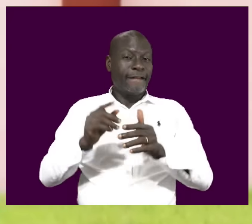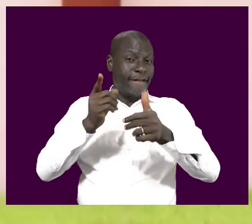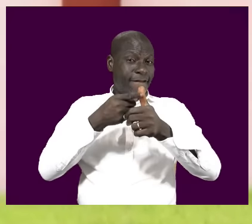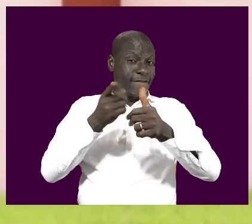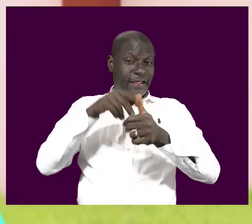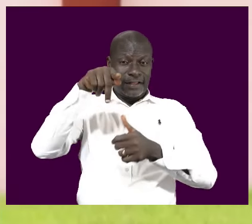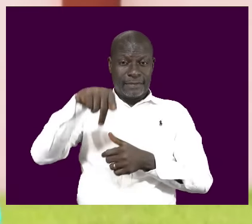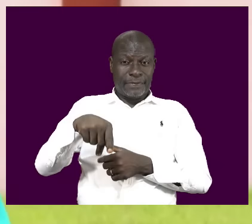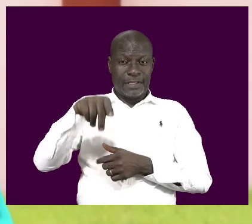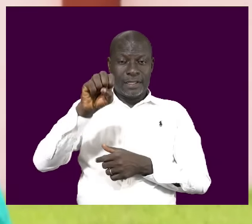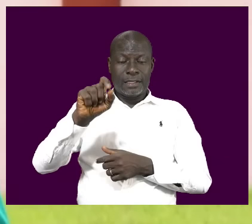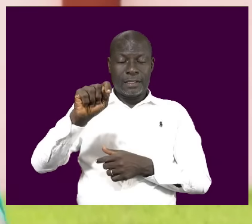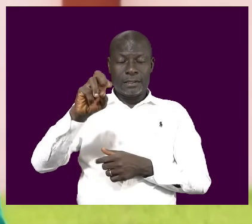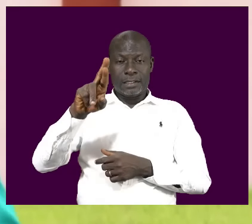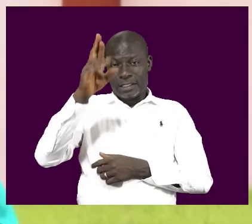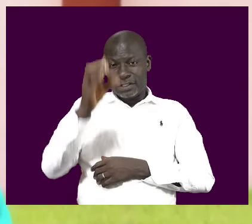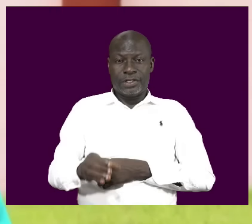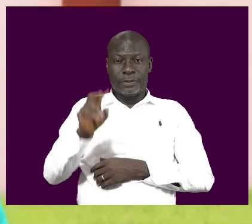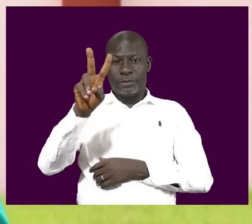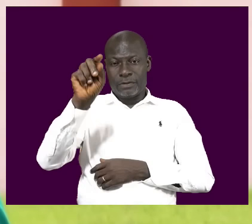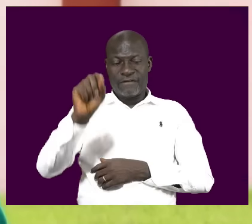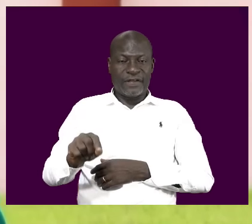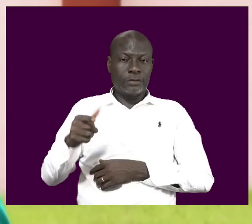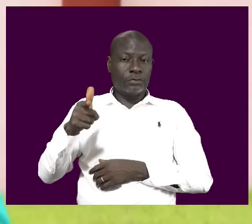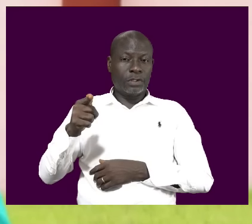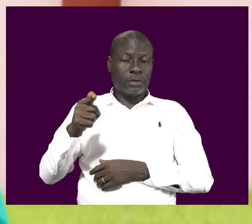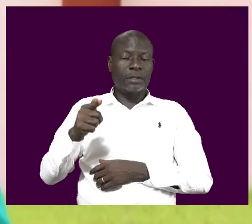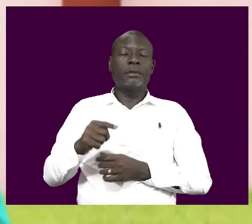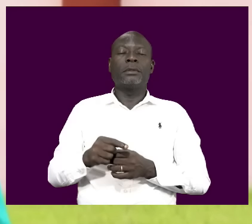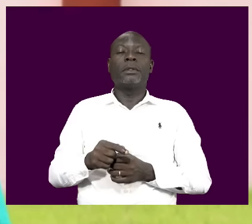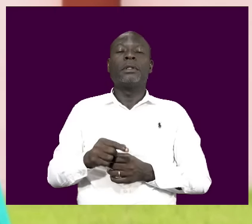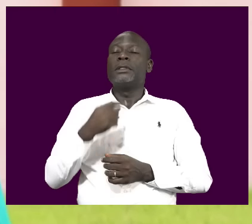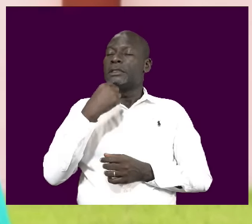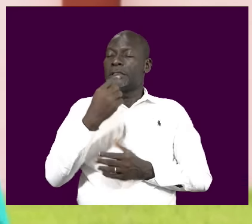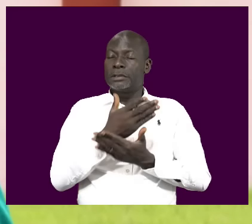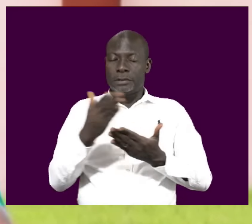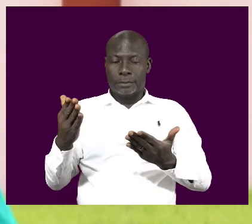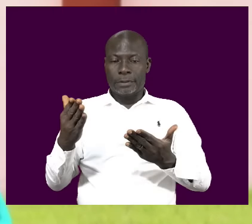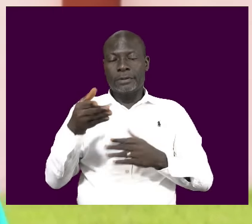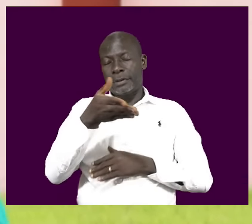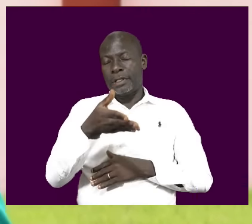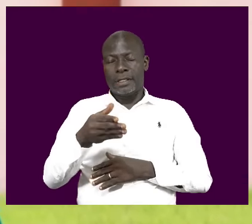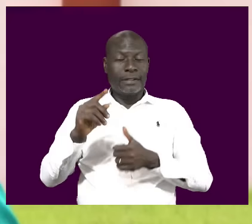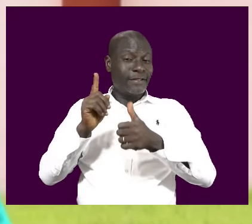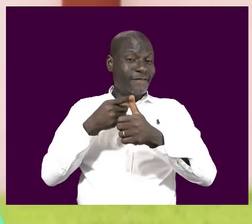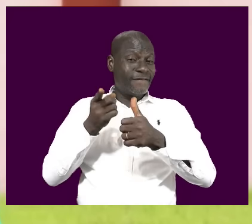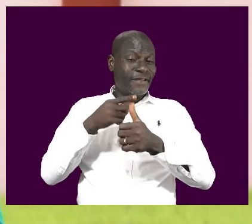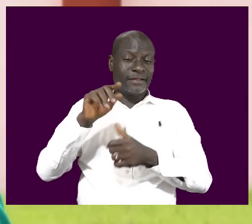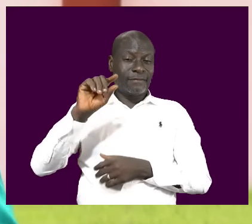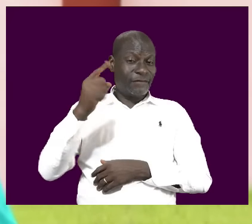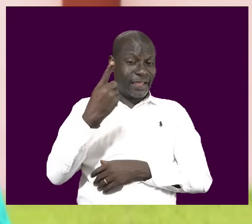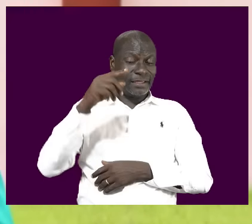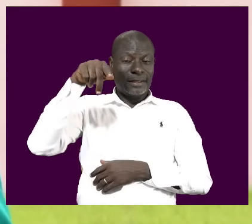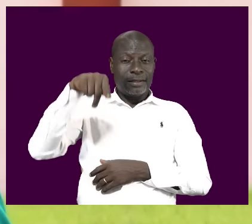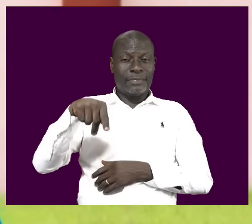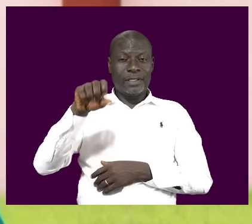2 verse 21 Petro eka assembly ade kire a Christopher na me pese asua ade